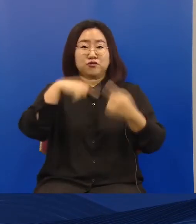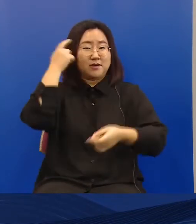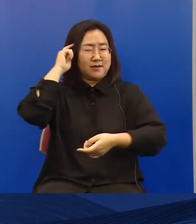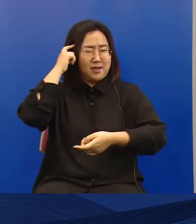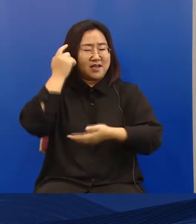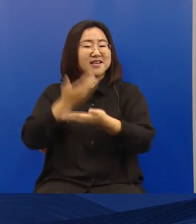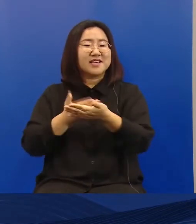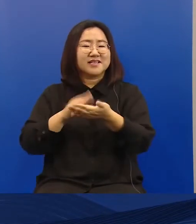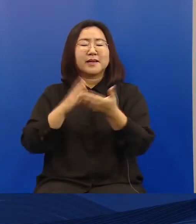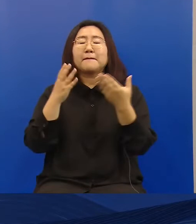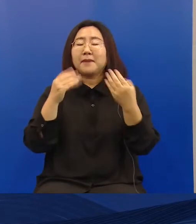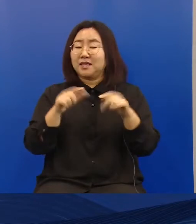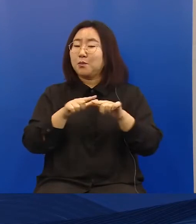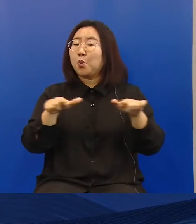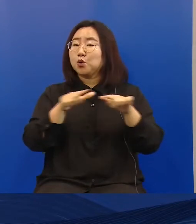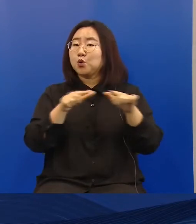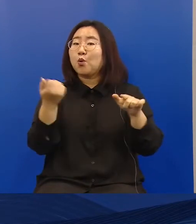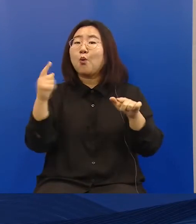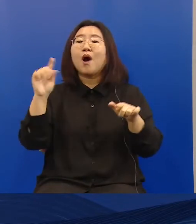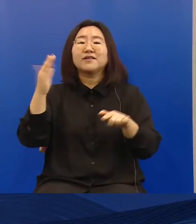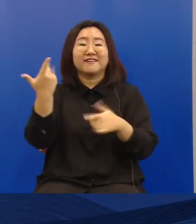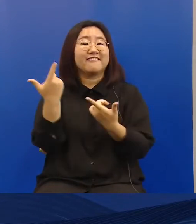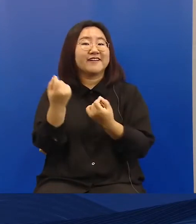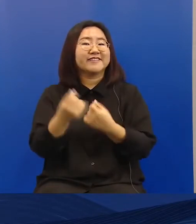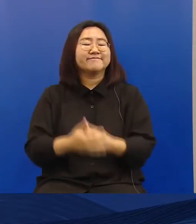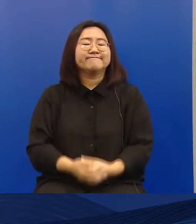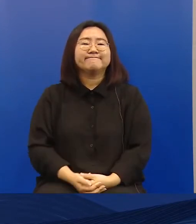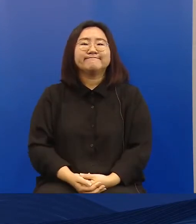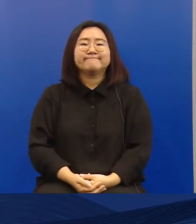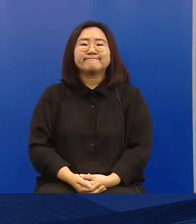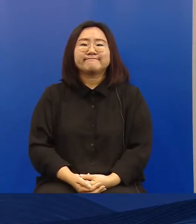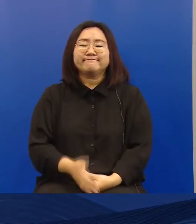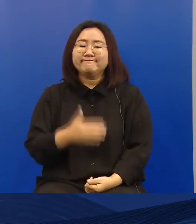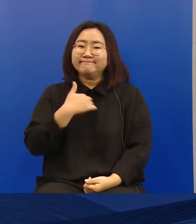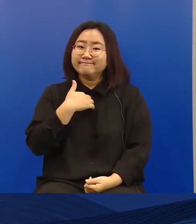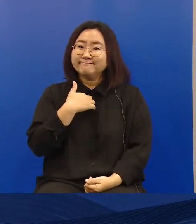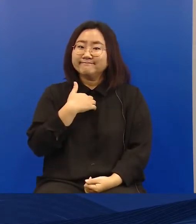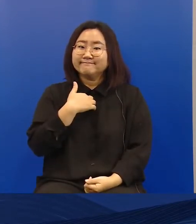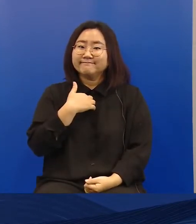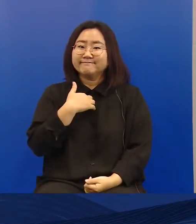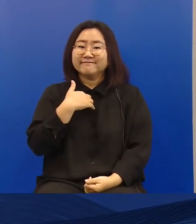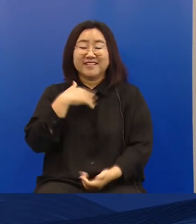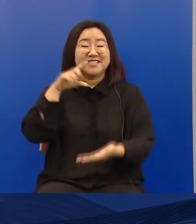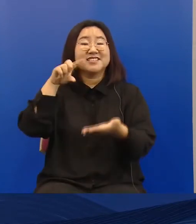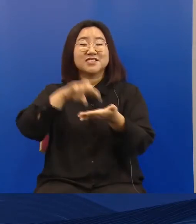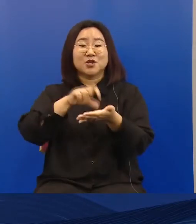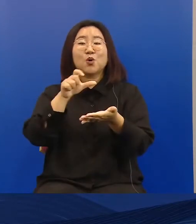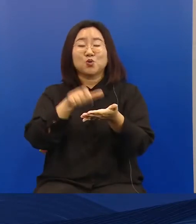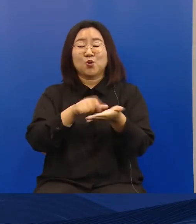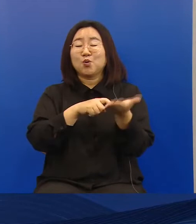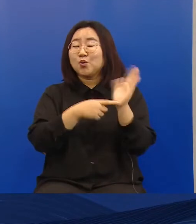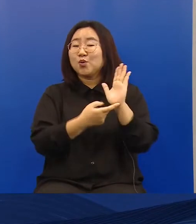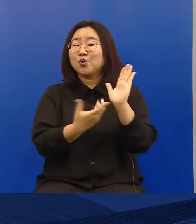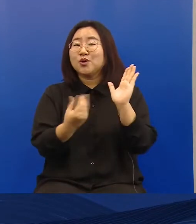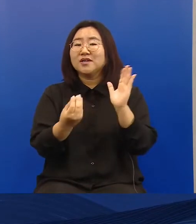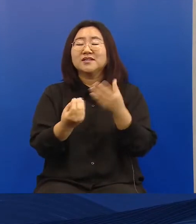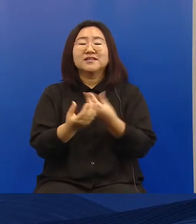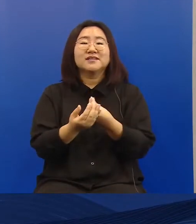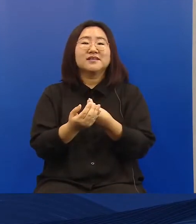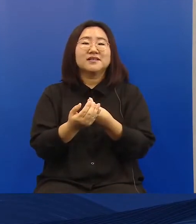sign language interpretation, maybe we can help enhance the awareness of a sign language interpretation. And that